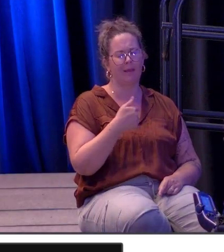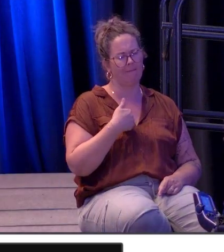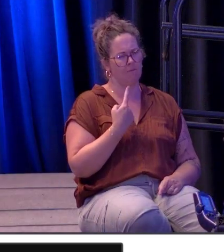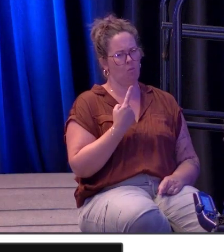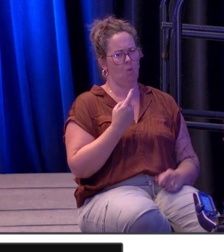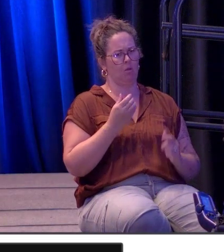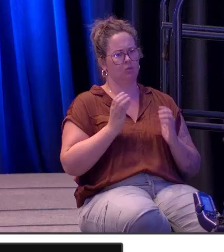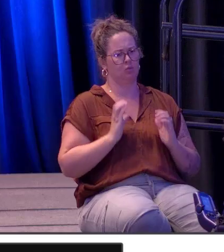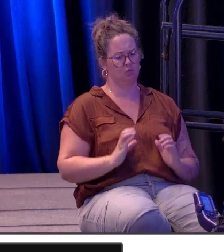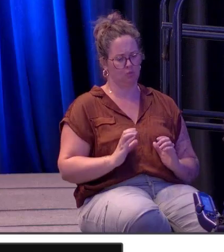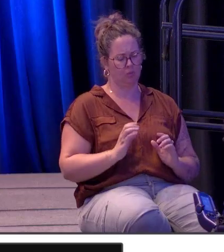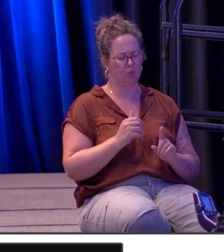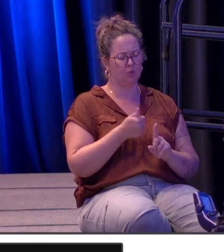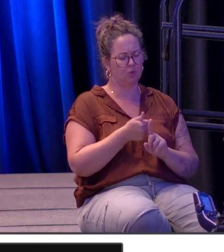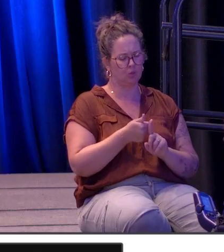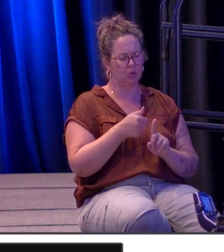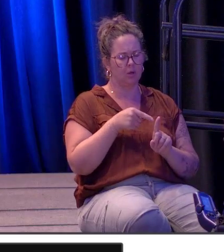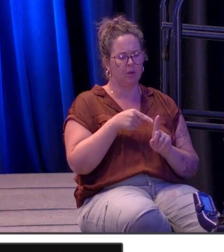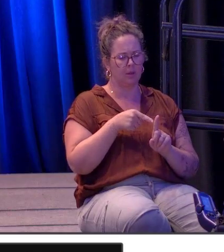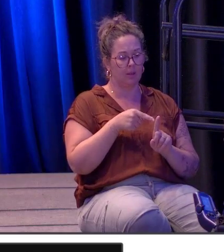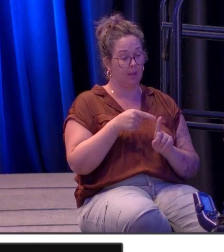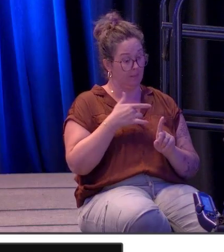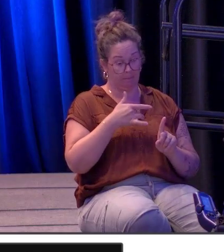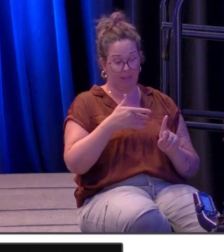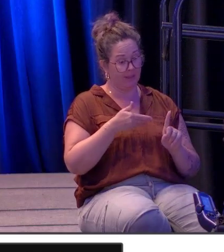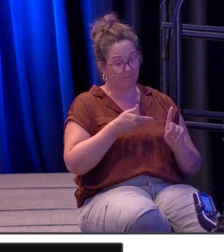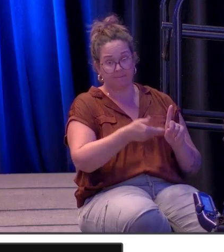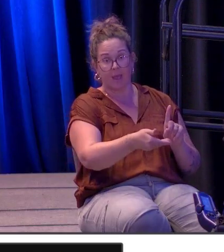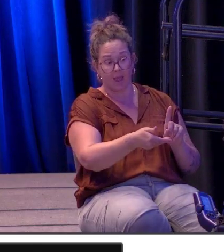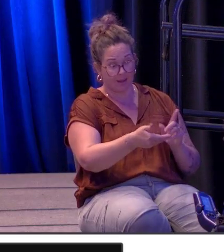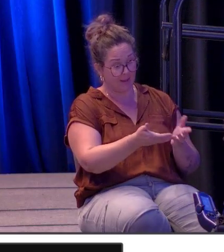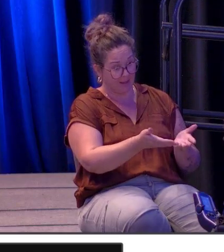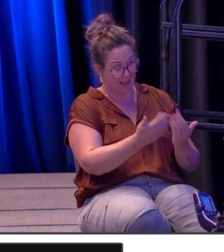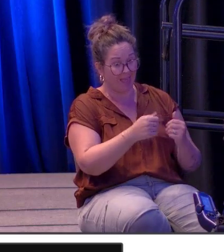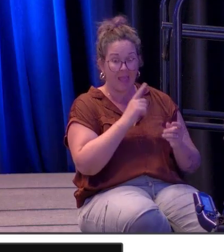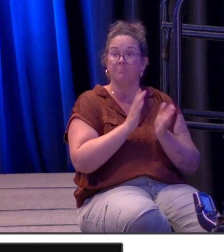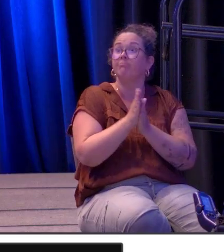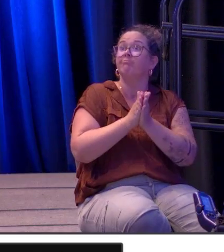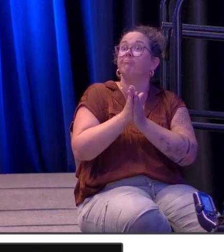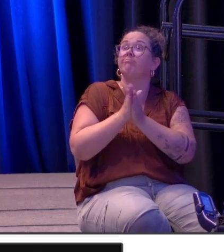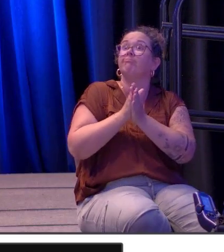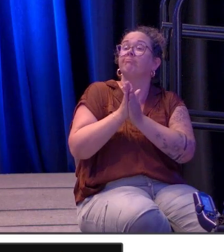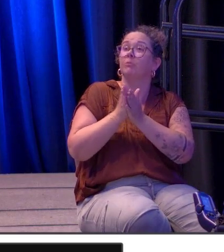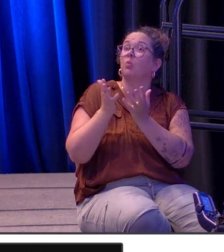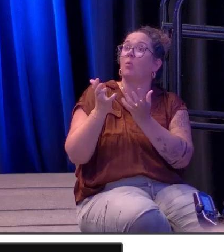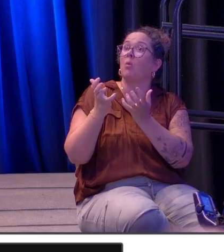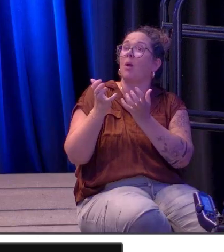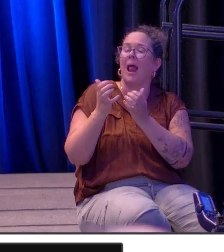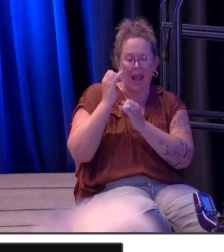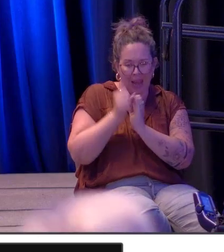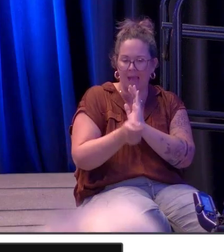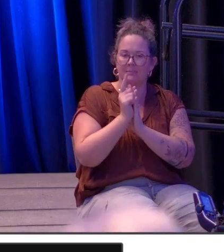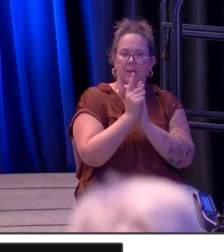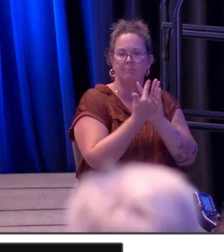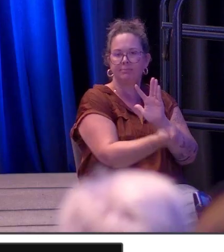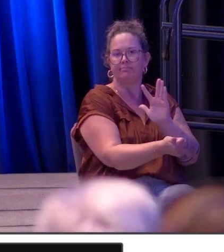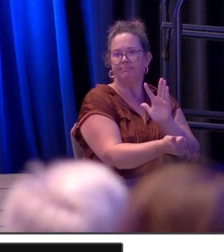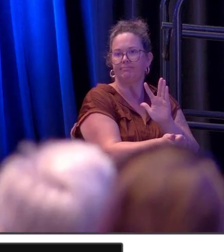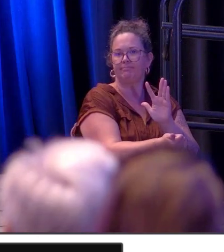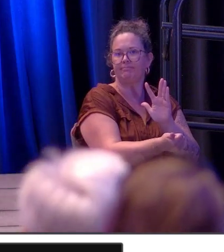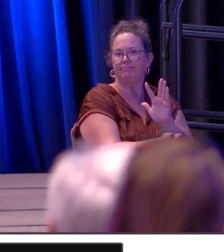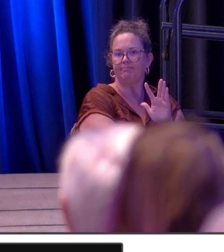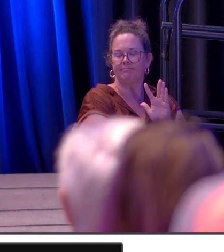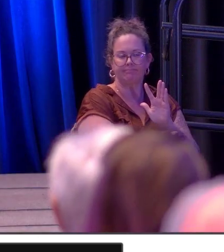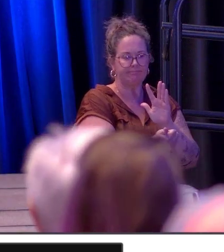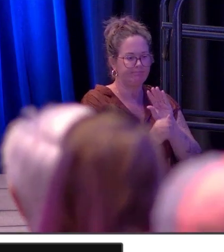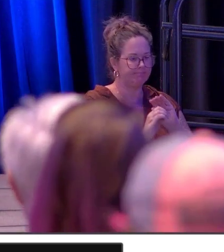who every time, we invite them to something, they're all on board for it, and then last minute they ghost us and they don't respond to any of our